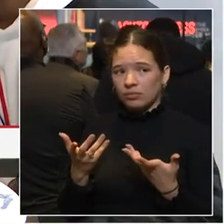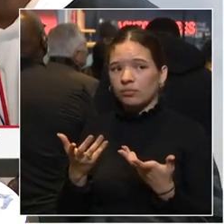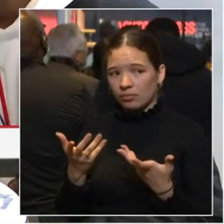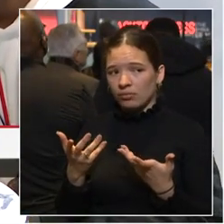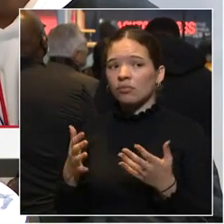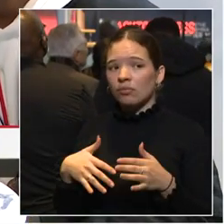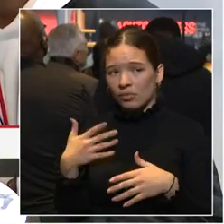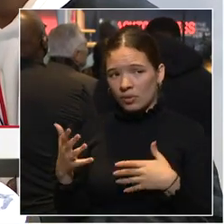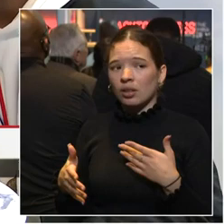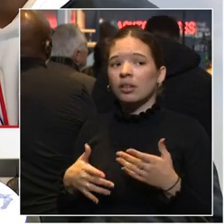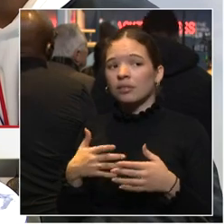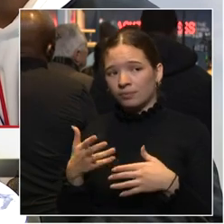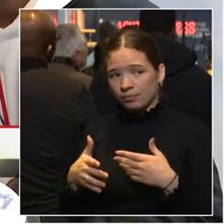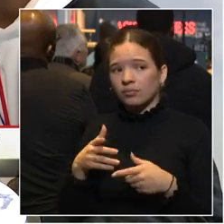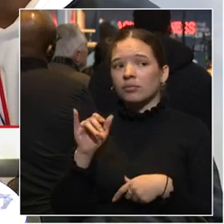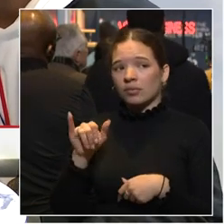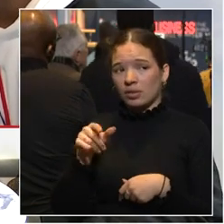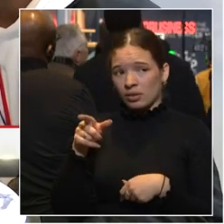received?